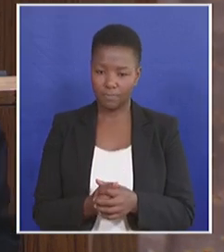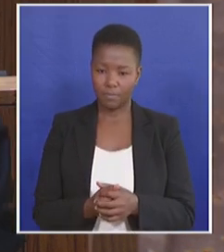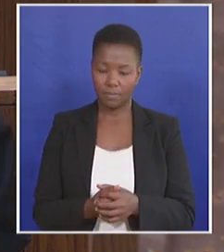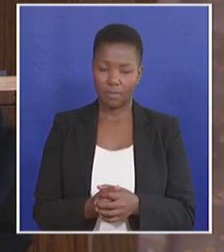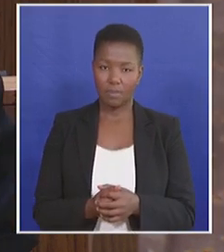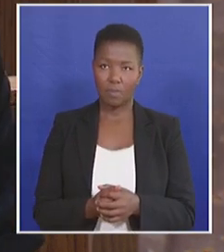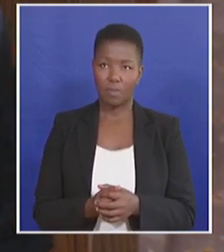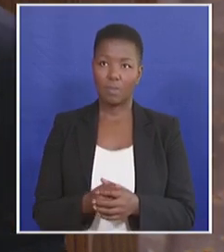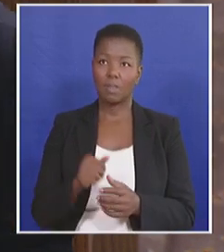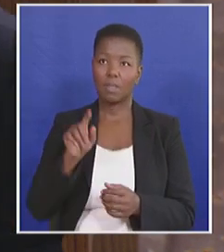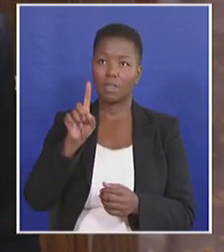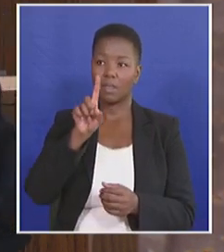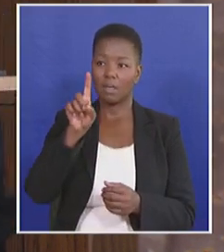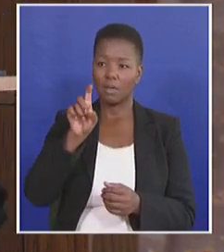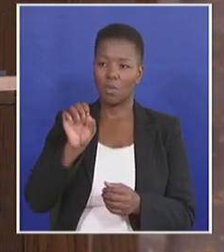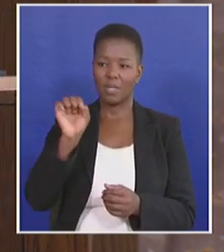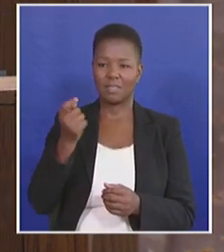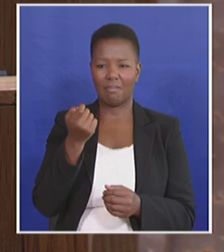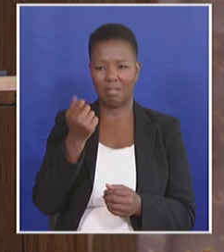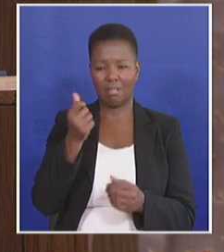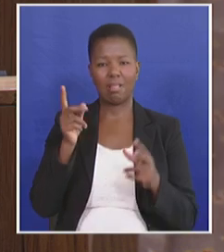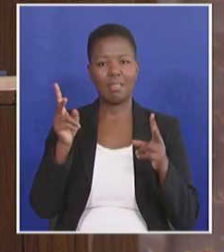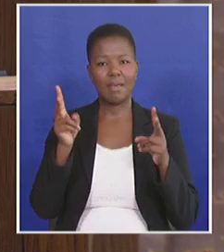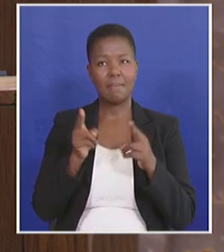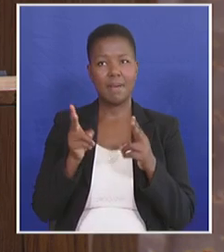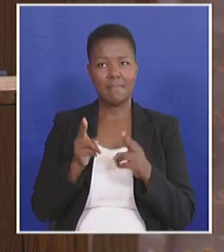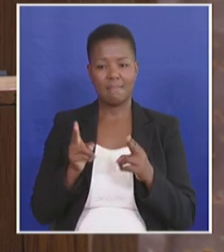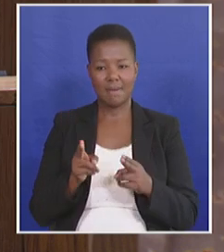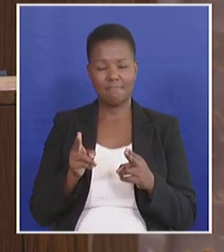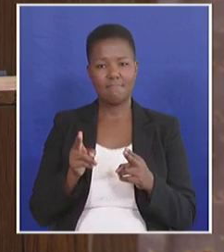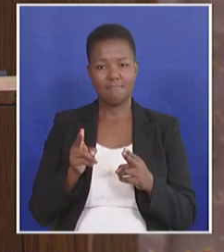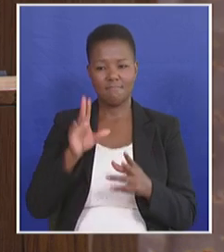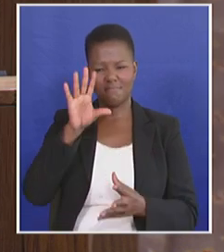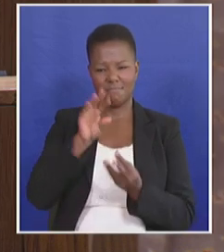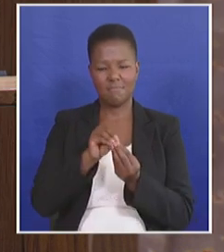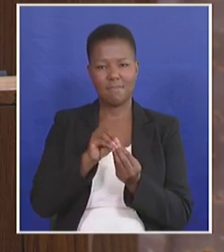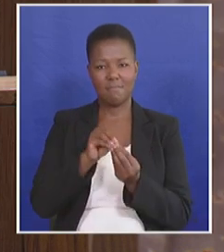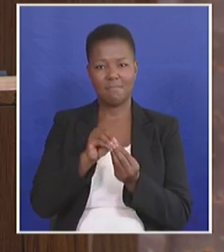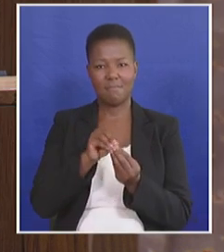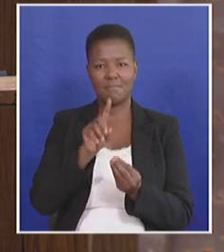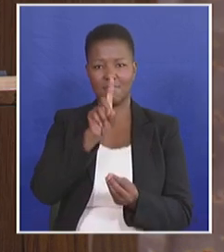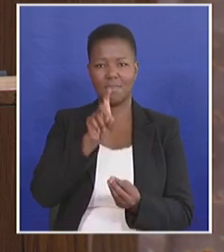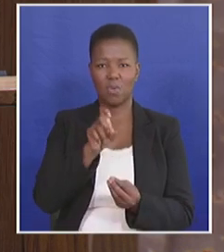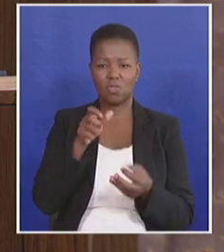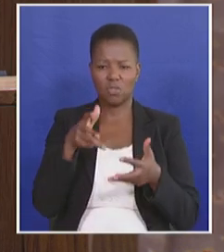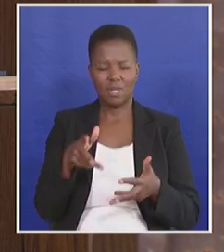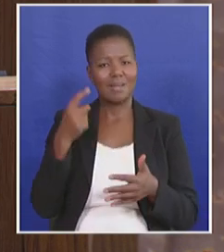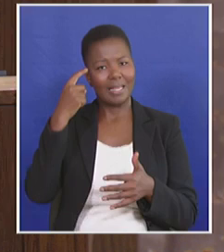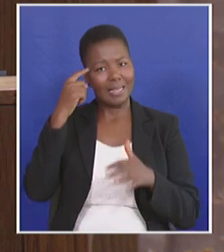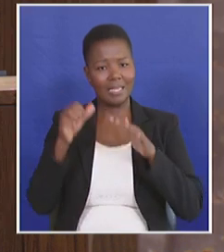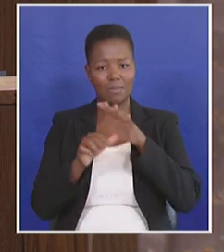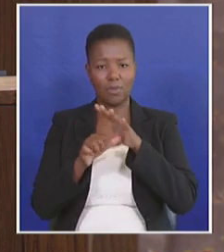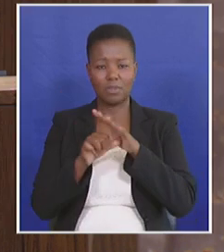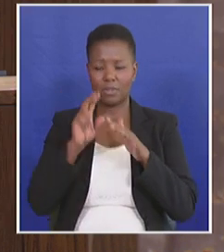question was sort of somewhat edited by the questions office, and I think it's useful to, there's a reference to